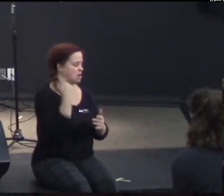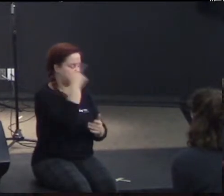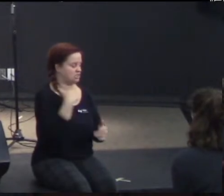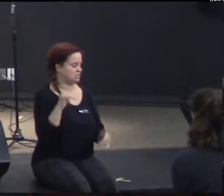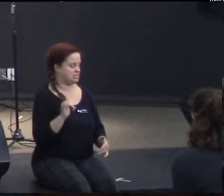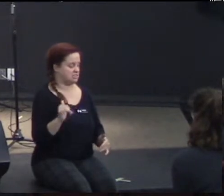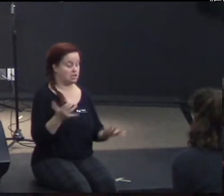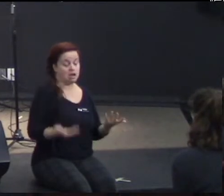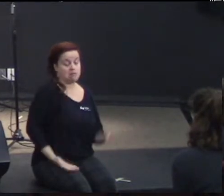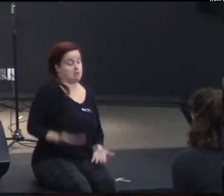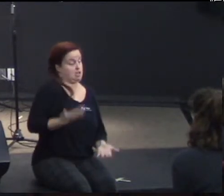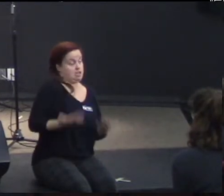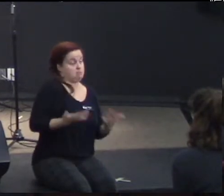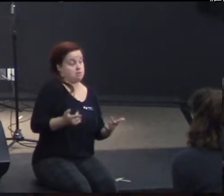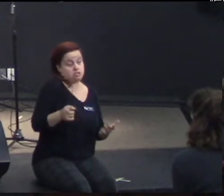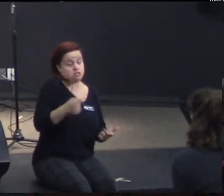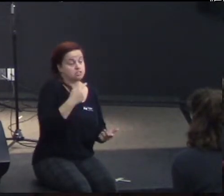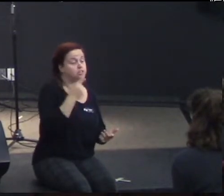One less problem, you know.